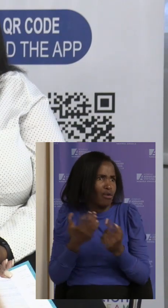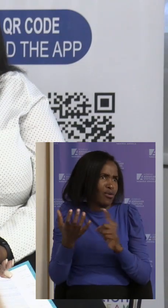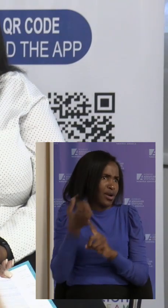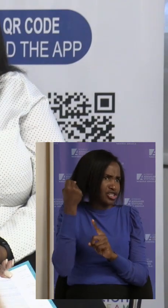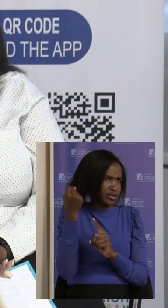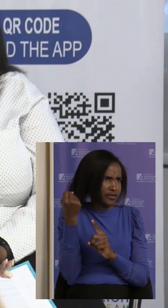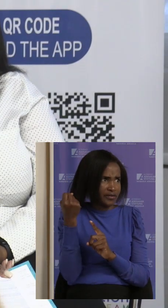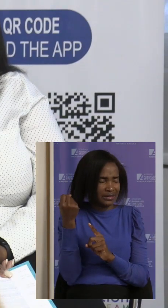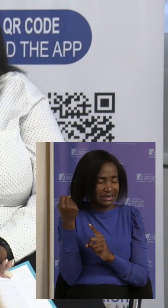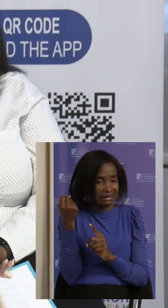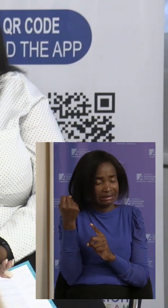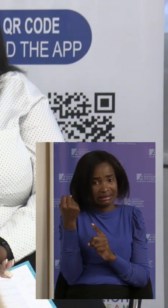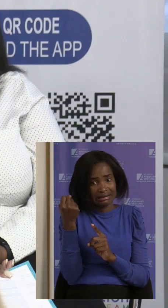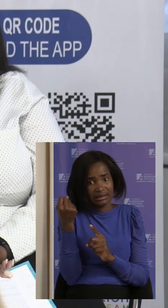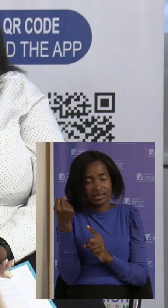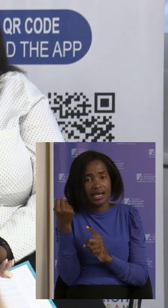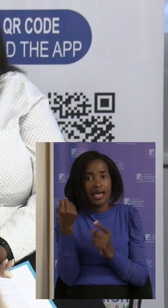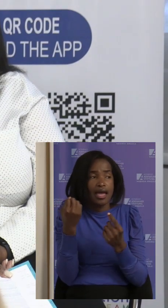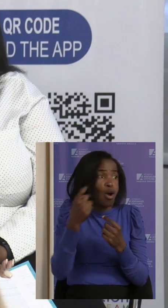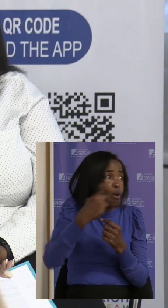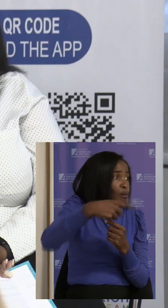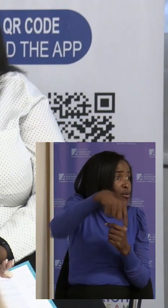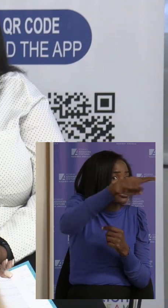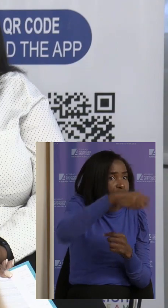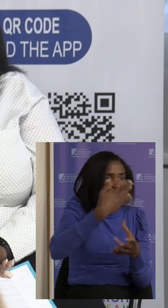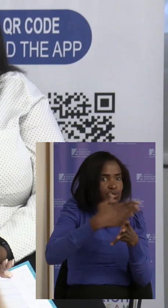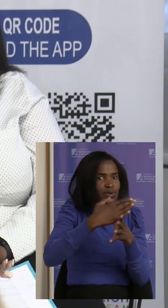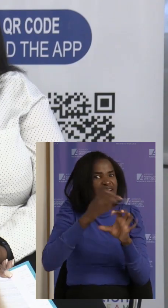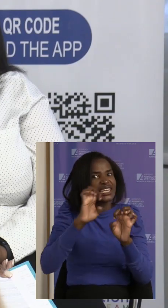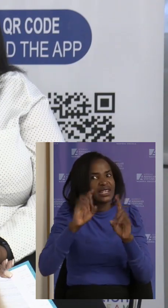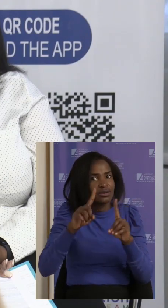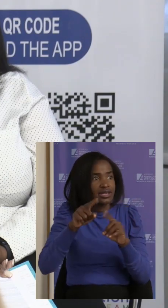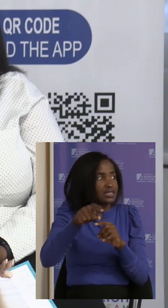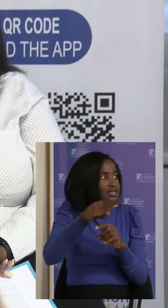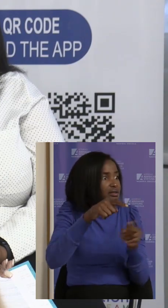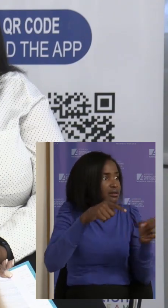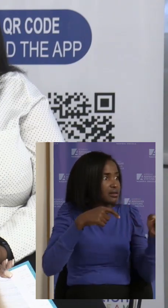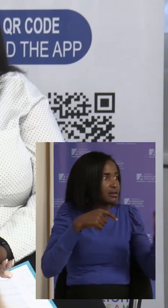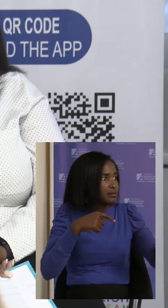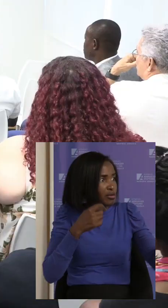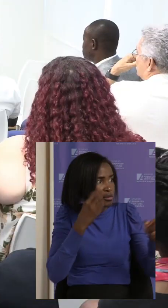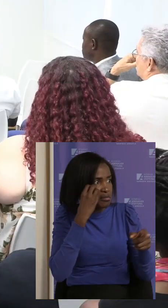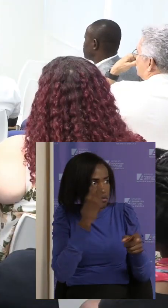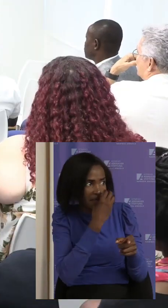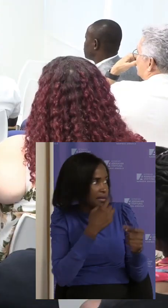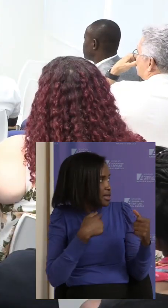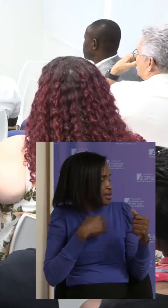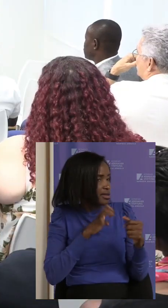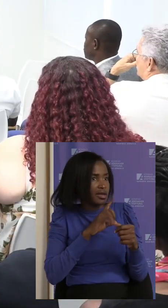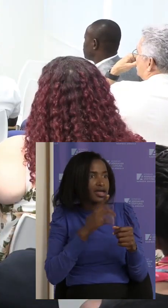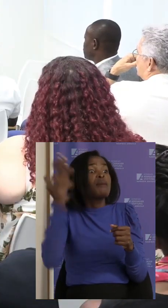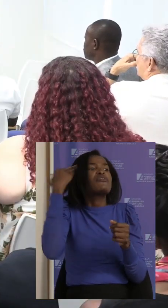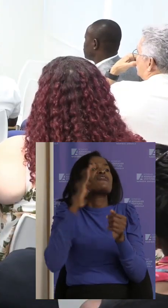you know, and most of us who work in education here, the two of us at least, we were